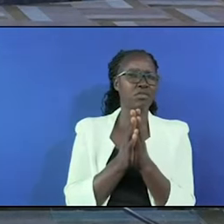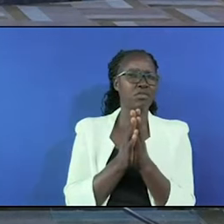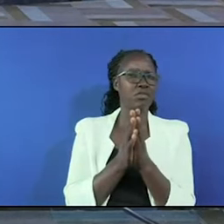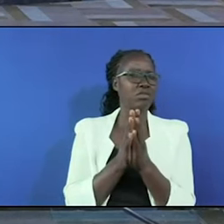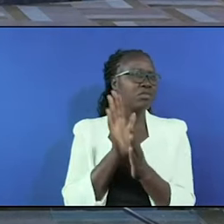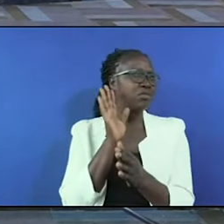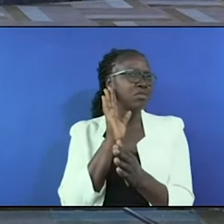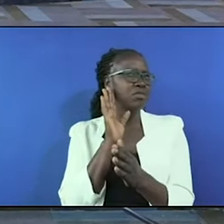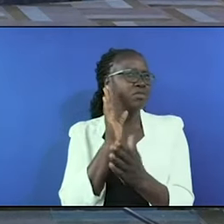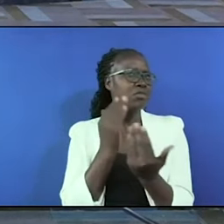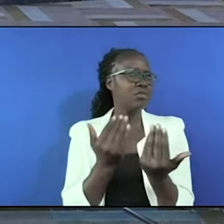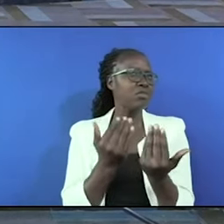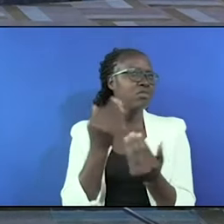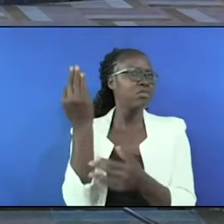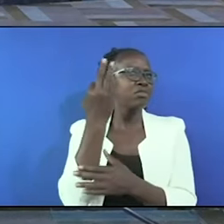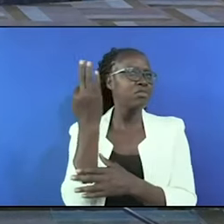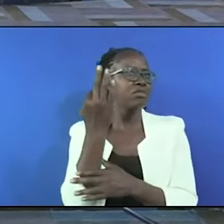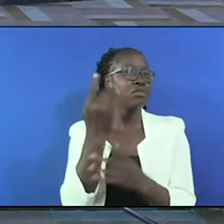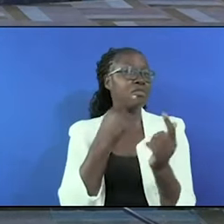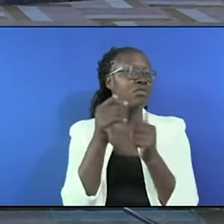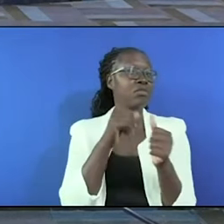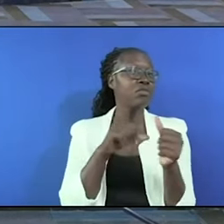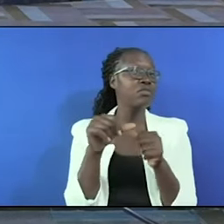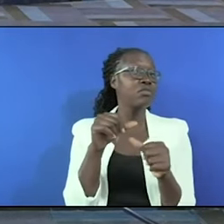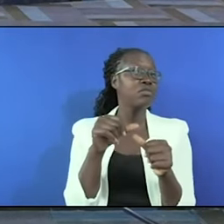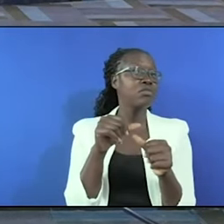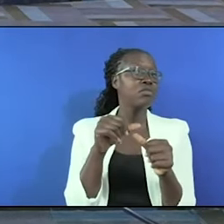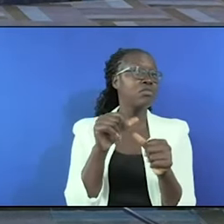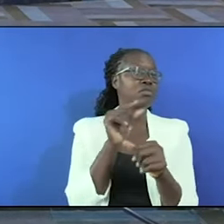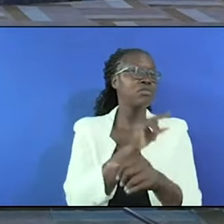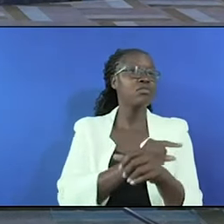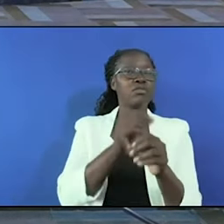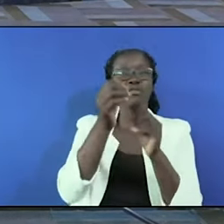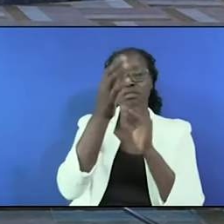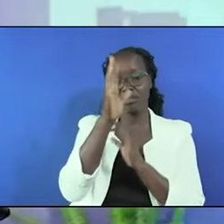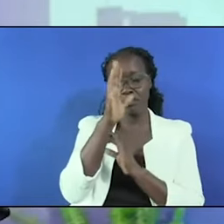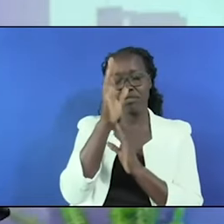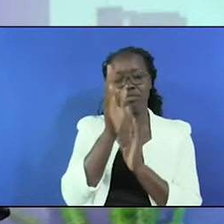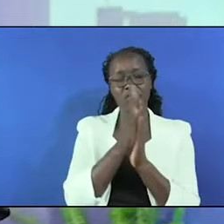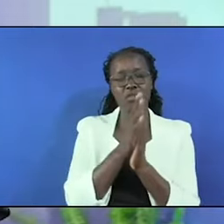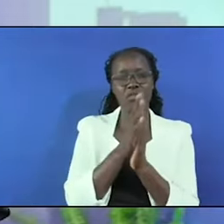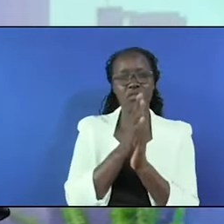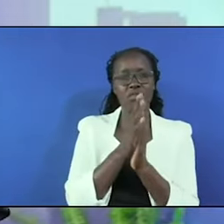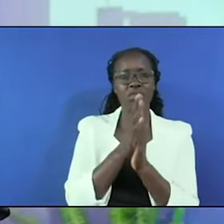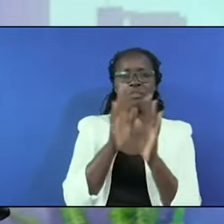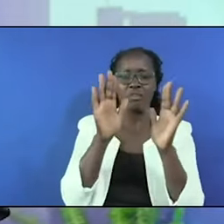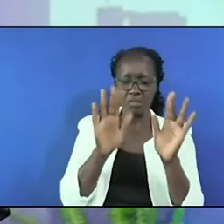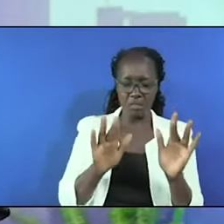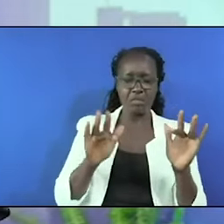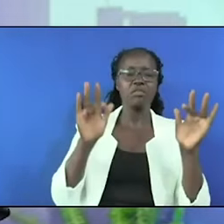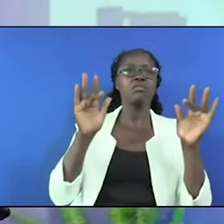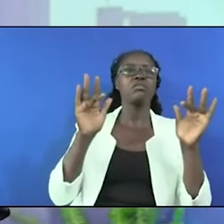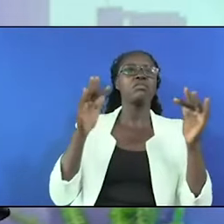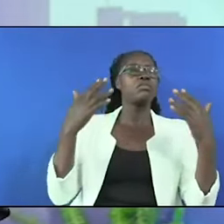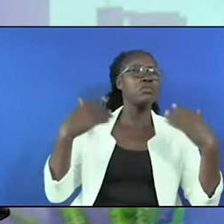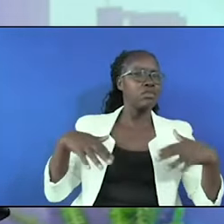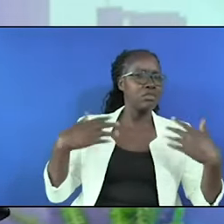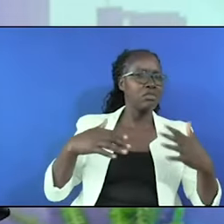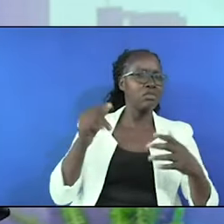preaching. He was talking about the grace of God, the amazing grace of